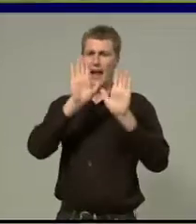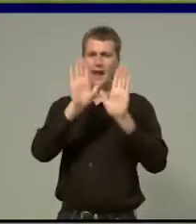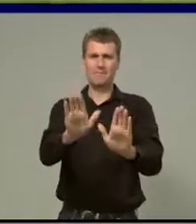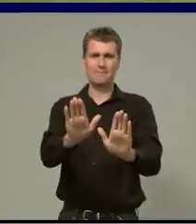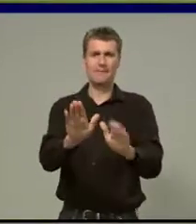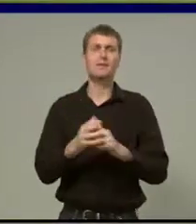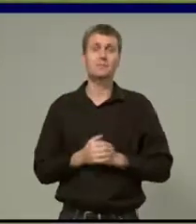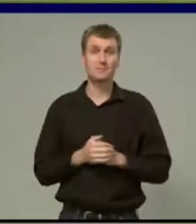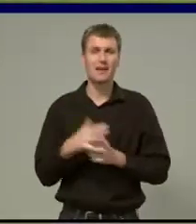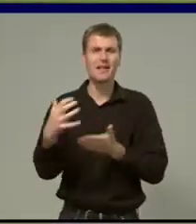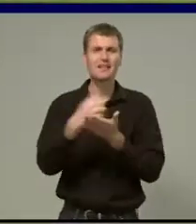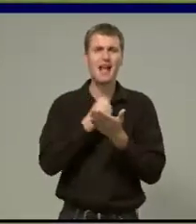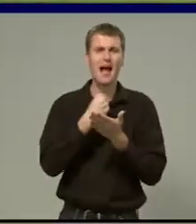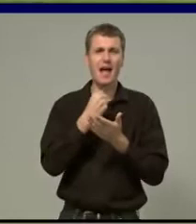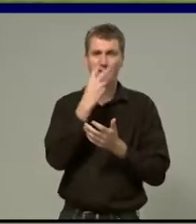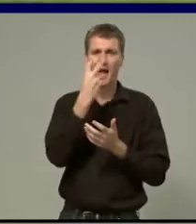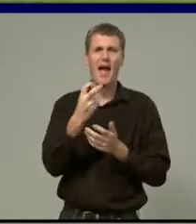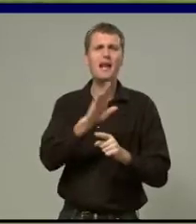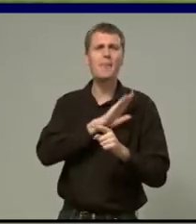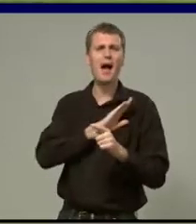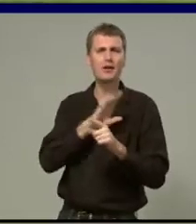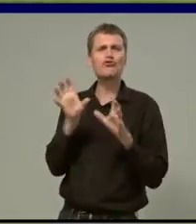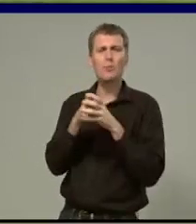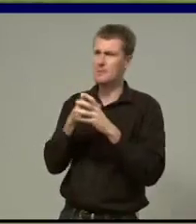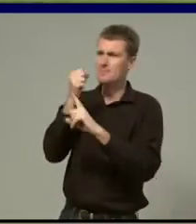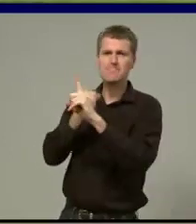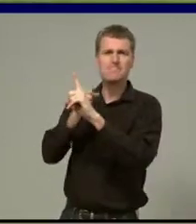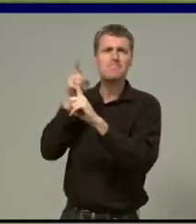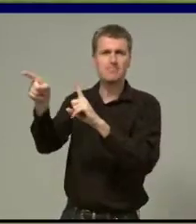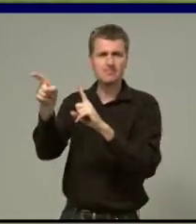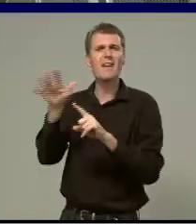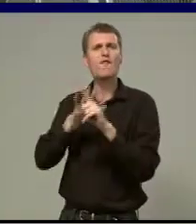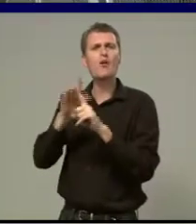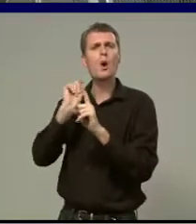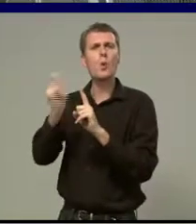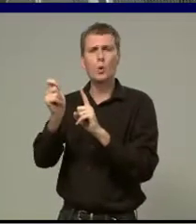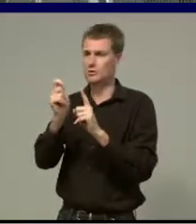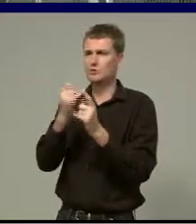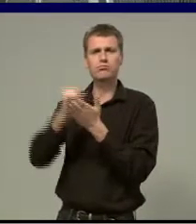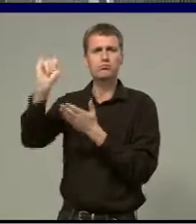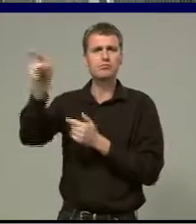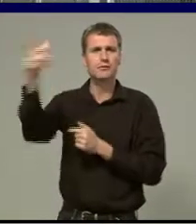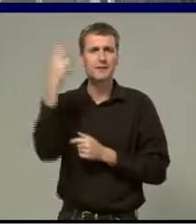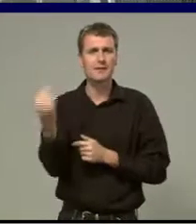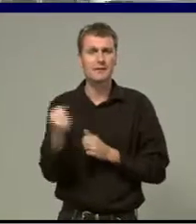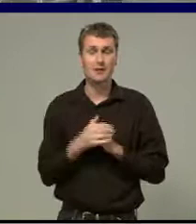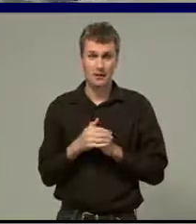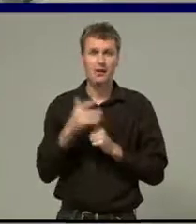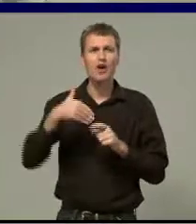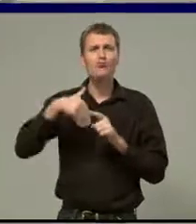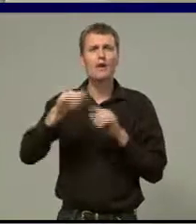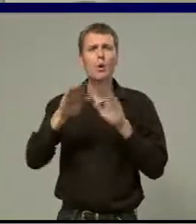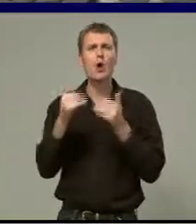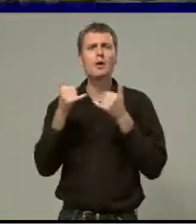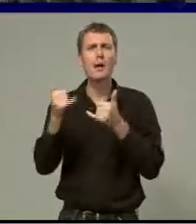Park group took Canterbury Cricket to the Environment Court over resource consent, even going as far to get the Cricket World Cup's lawyers